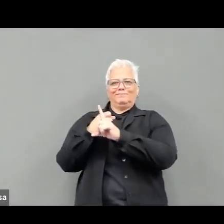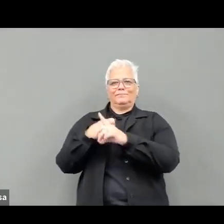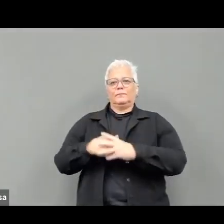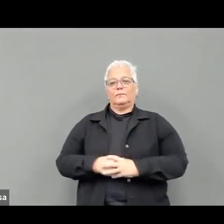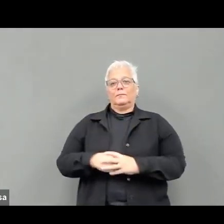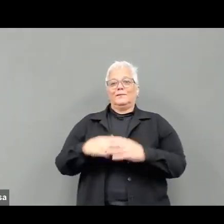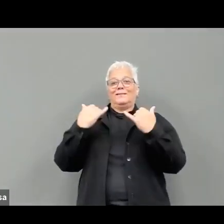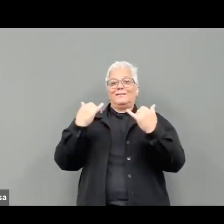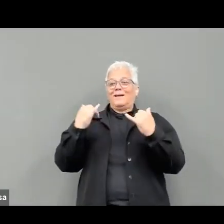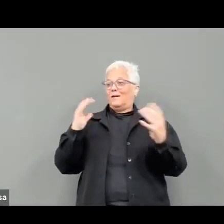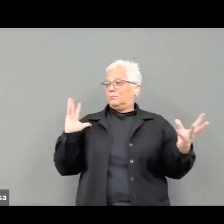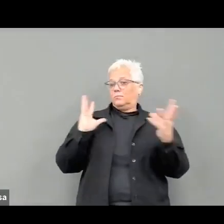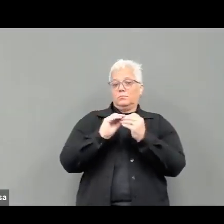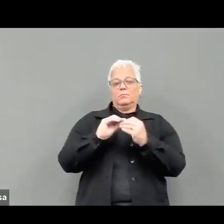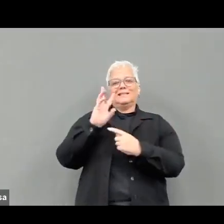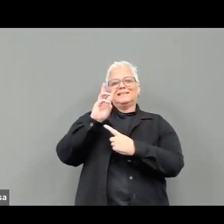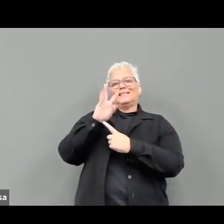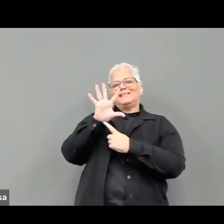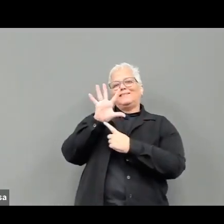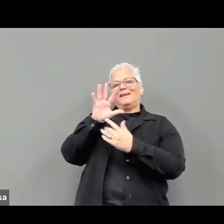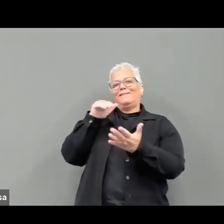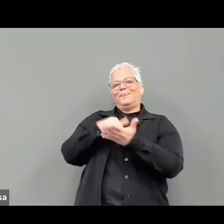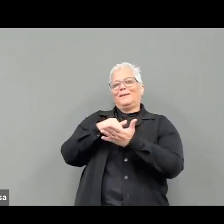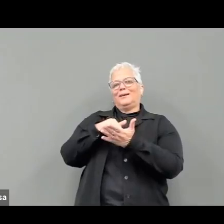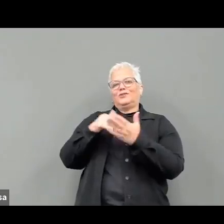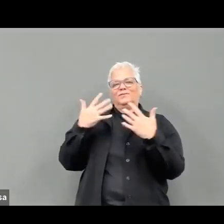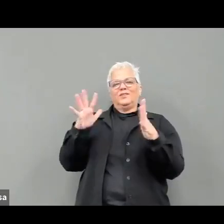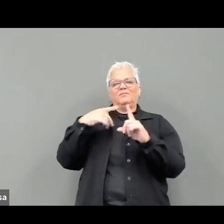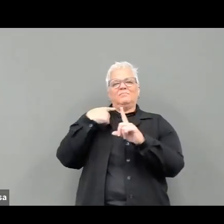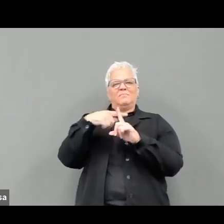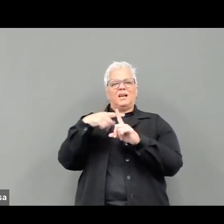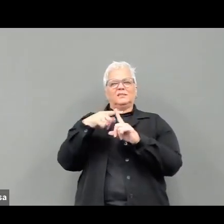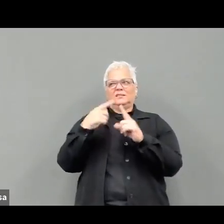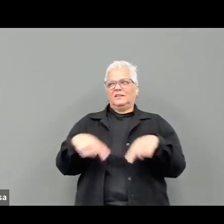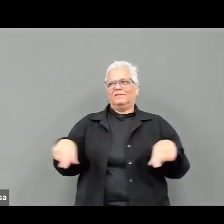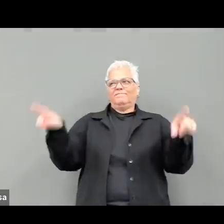65,555 people who have tested positive in our county. Good news is that